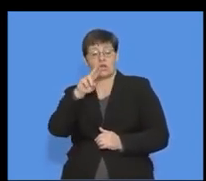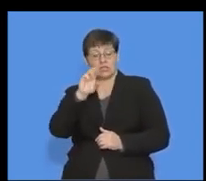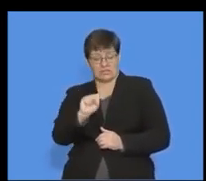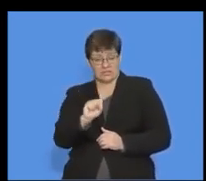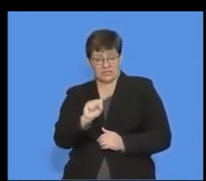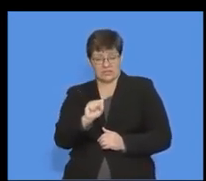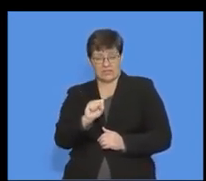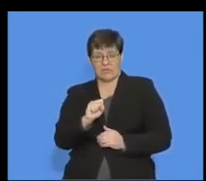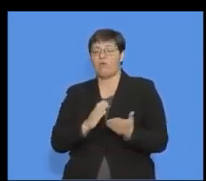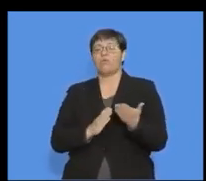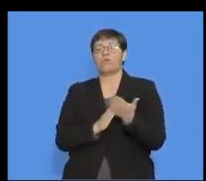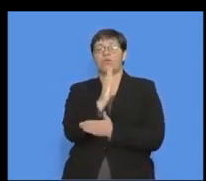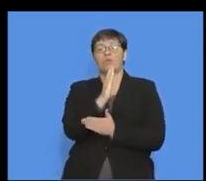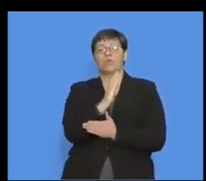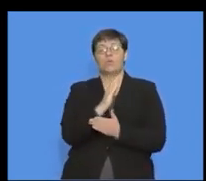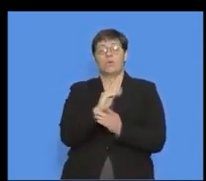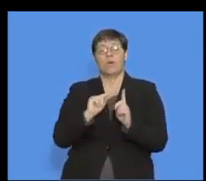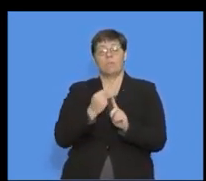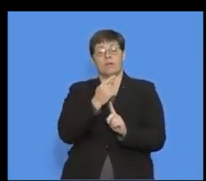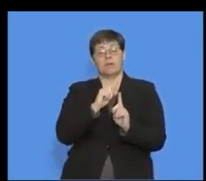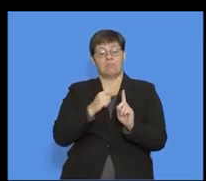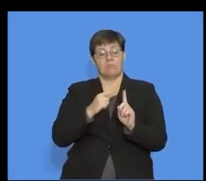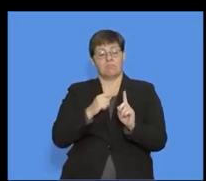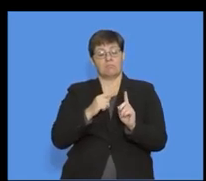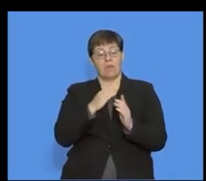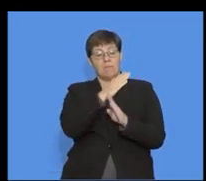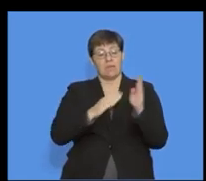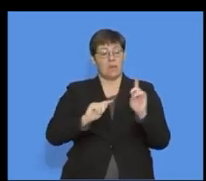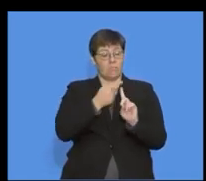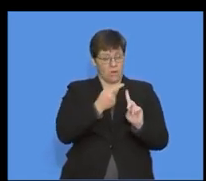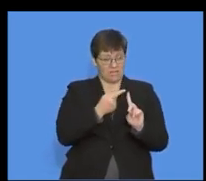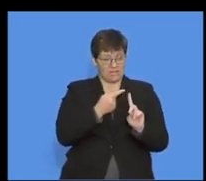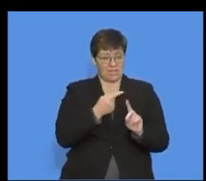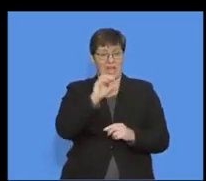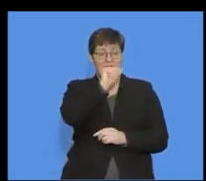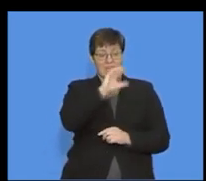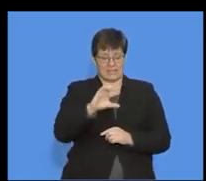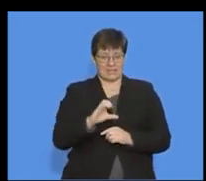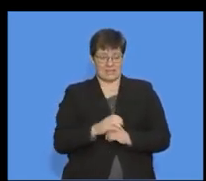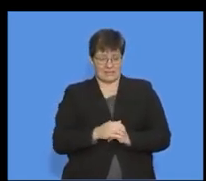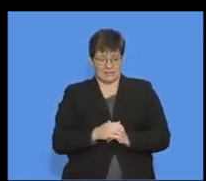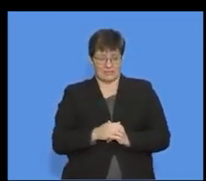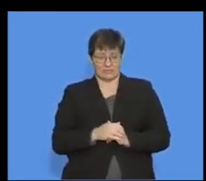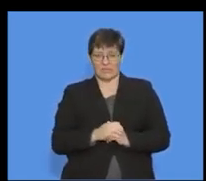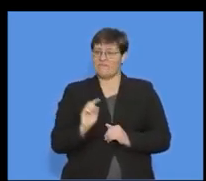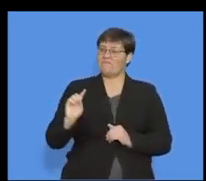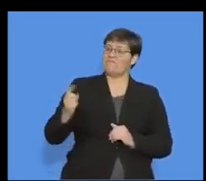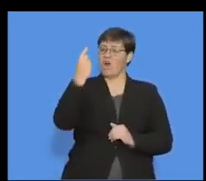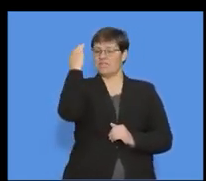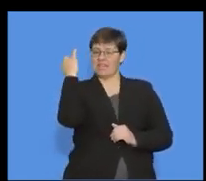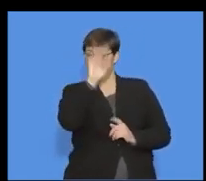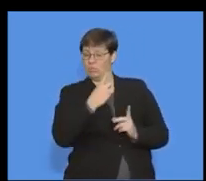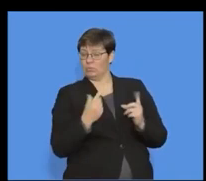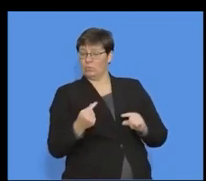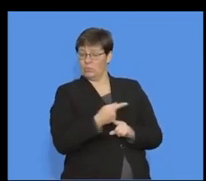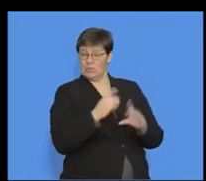is passes through the midpoint of AC. You remember the radius chord theorem, right? The very first theorem